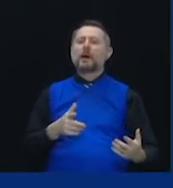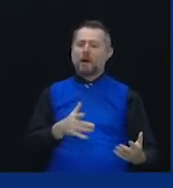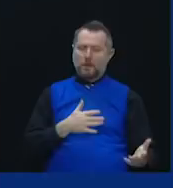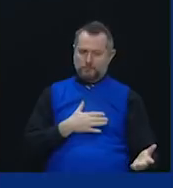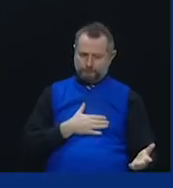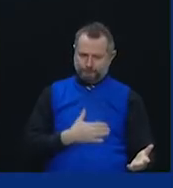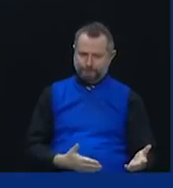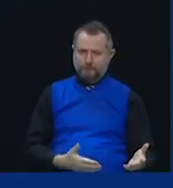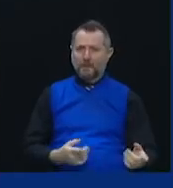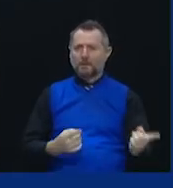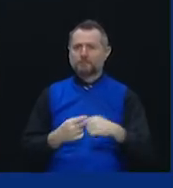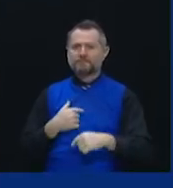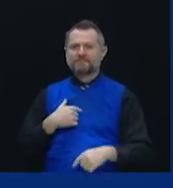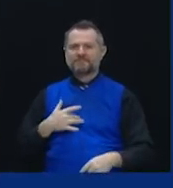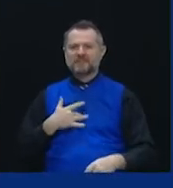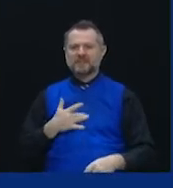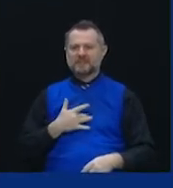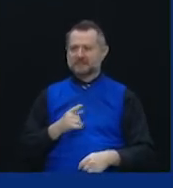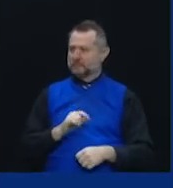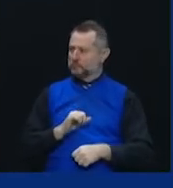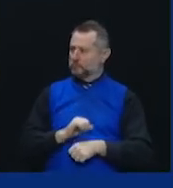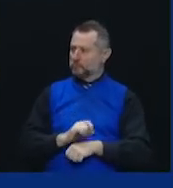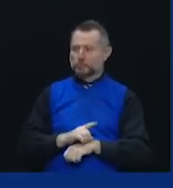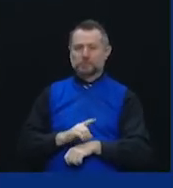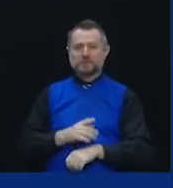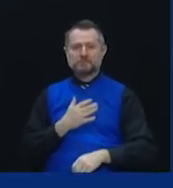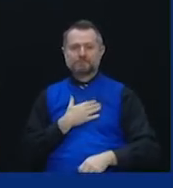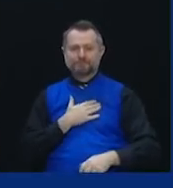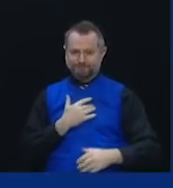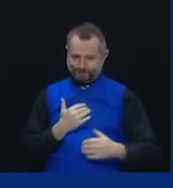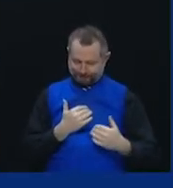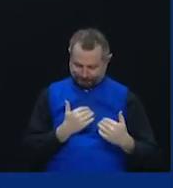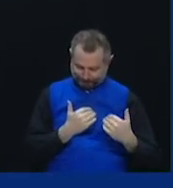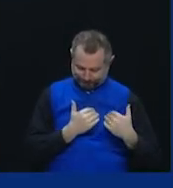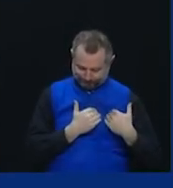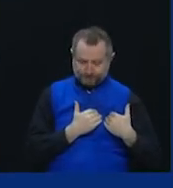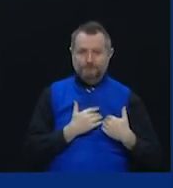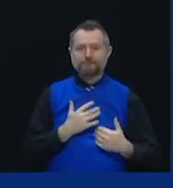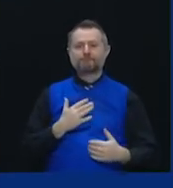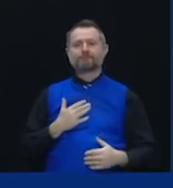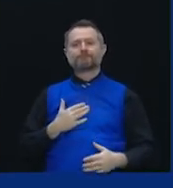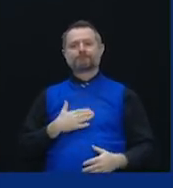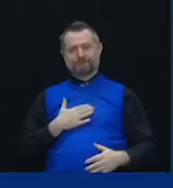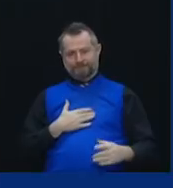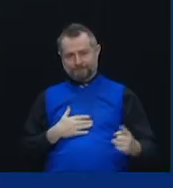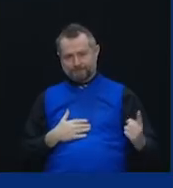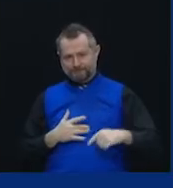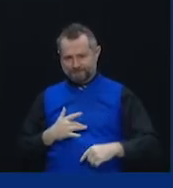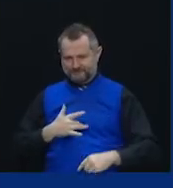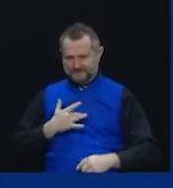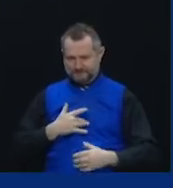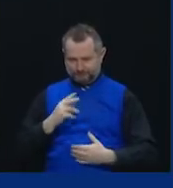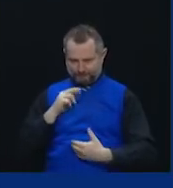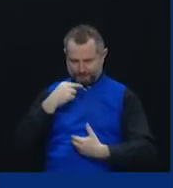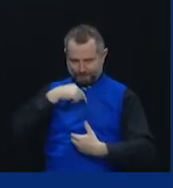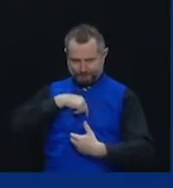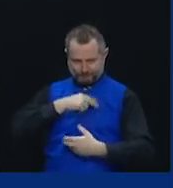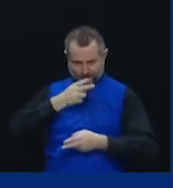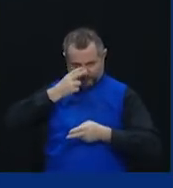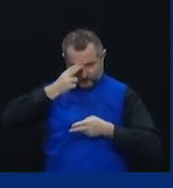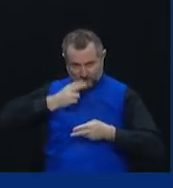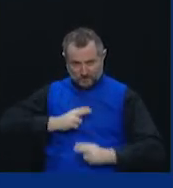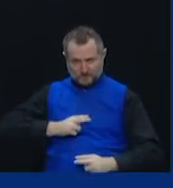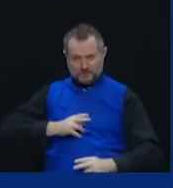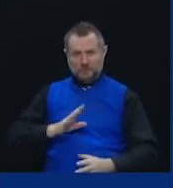duty and out of your sense of obligation. You did it out of your sense of honor. Nurses did